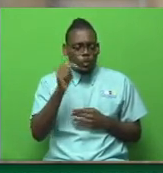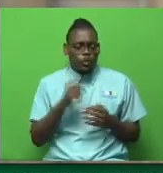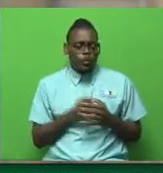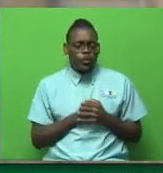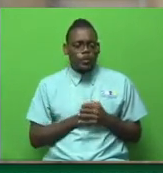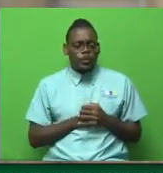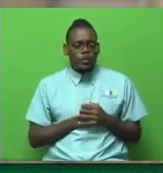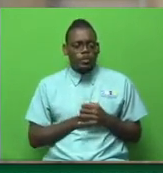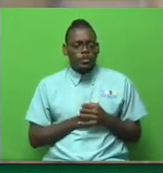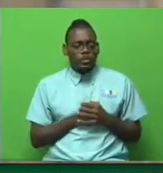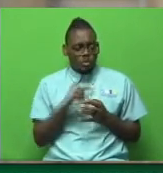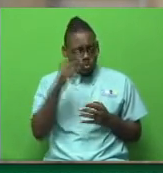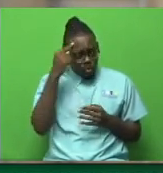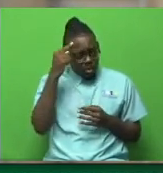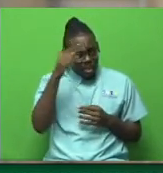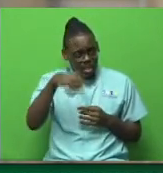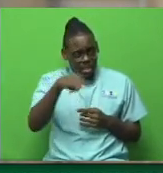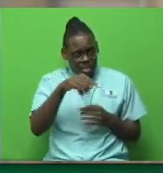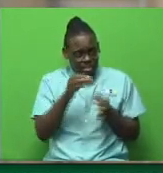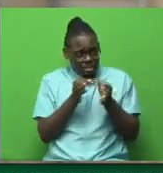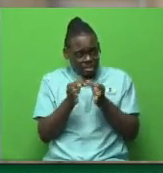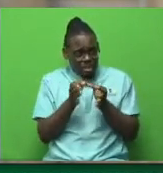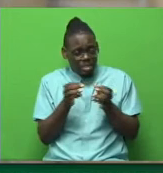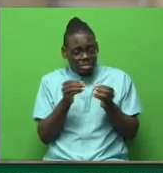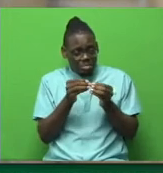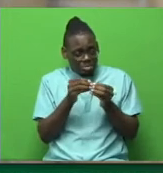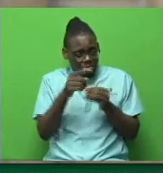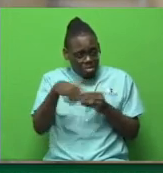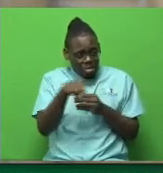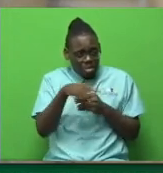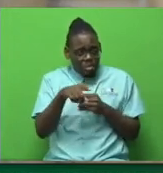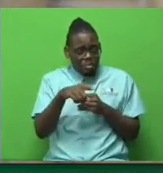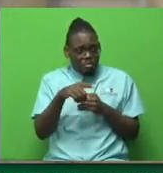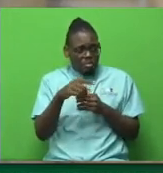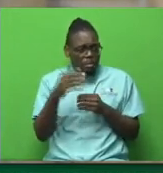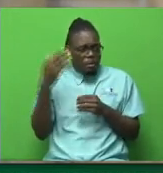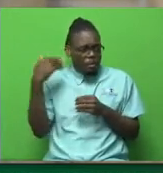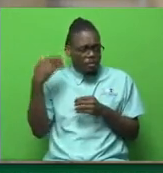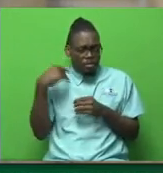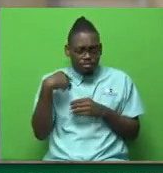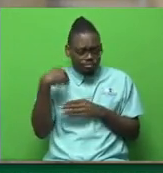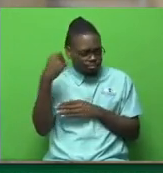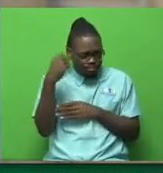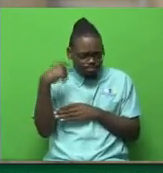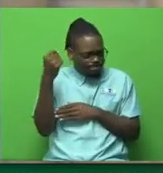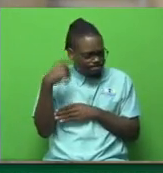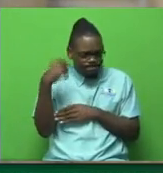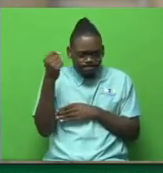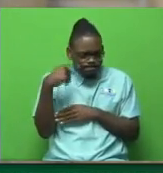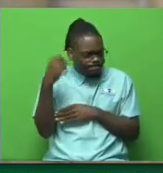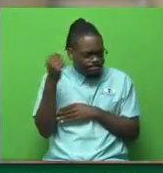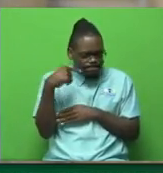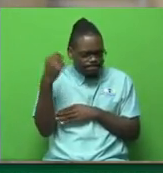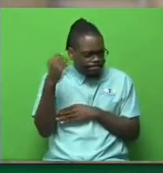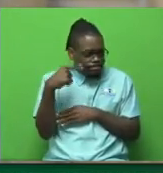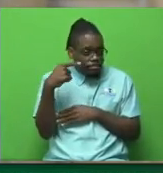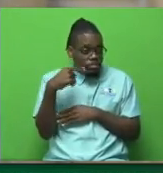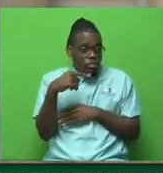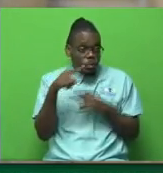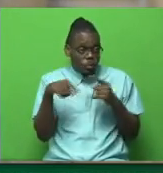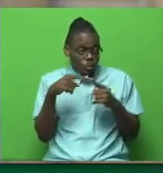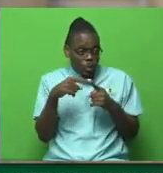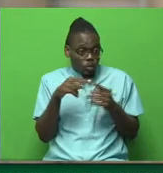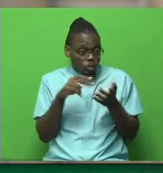the other side have a have a very slim grasp of Economics while I try to assist them when it comes to diversification